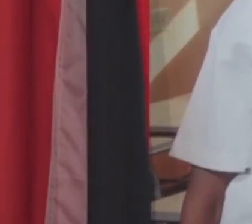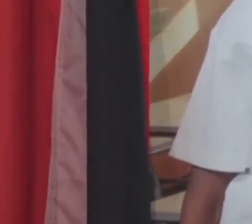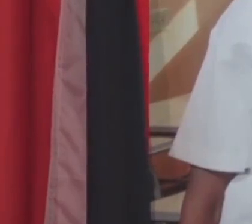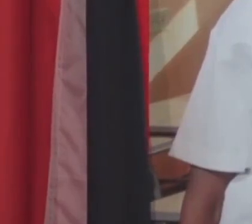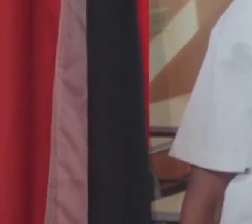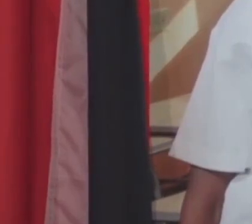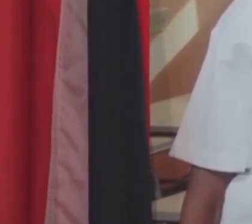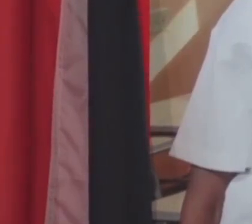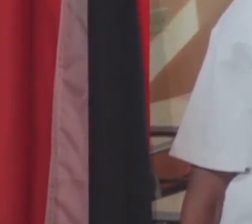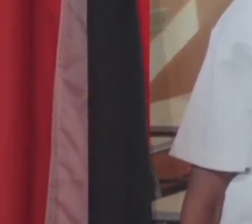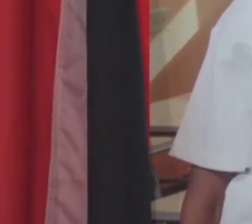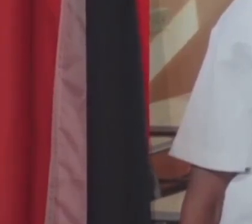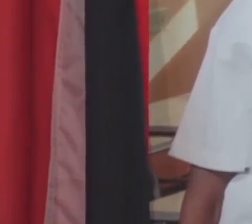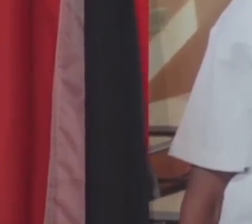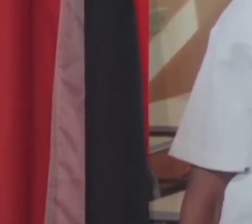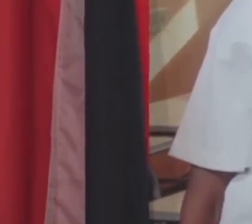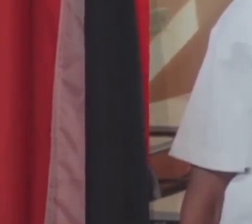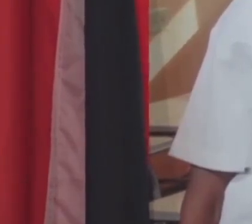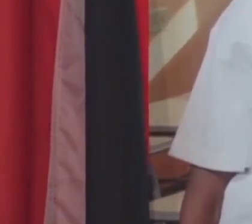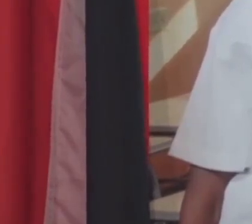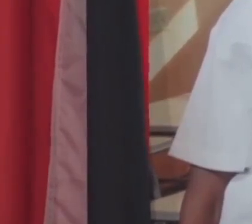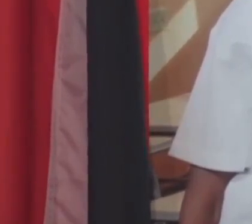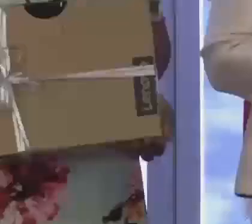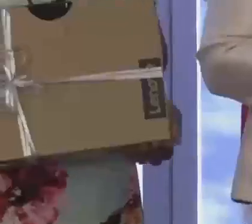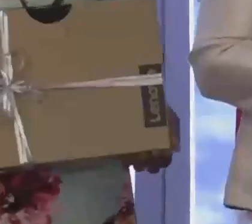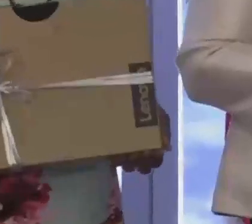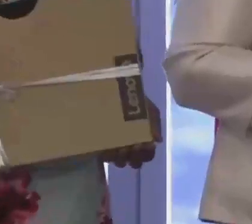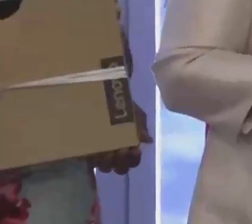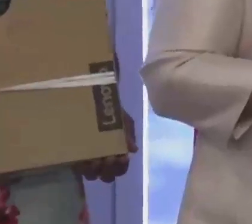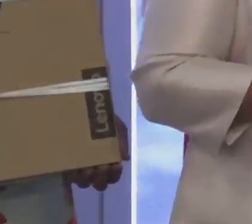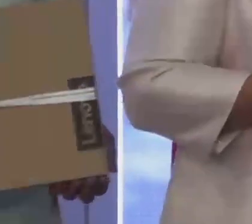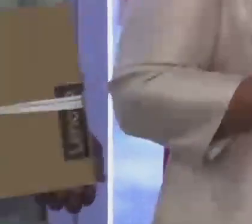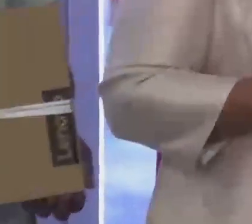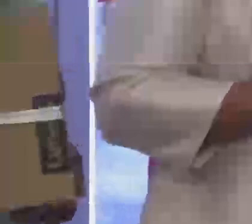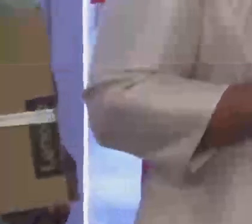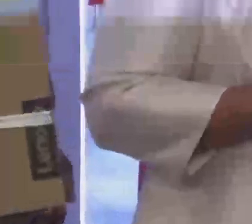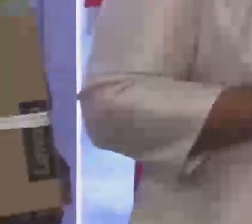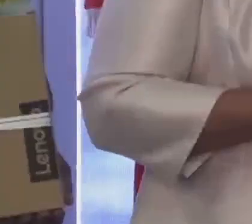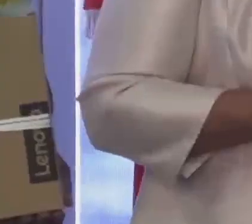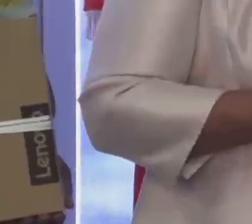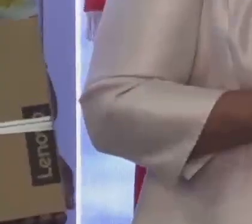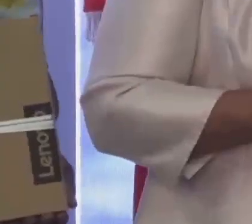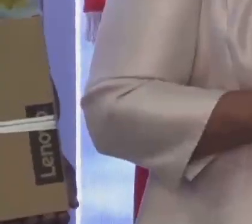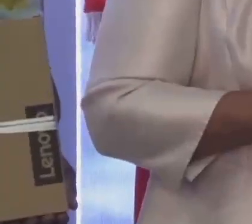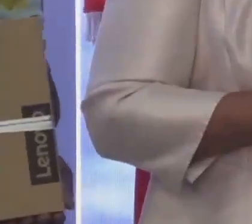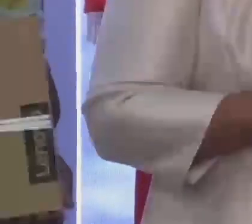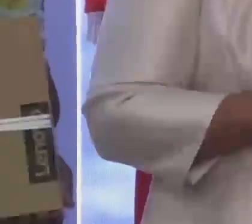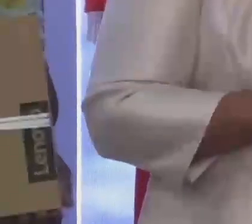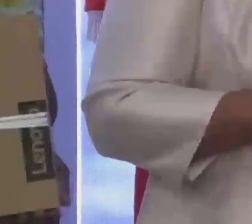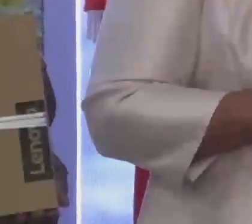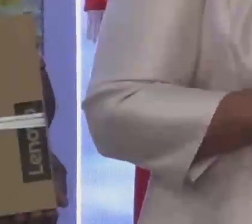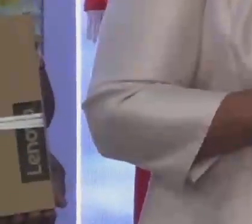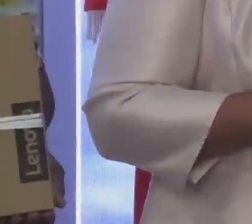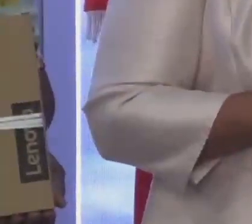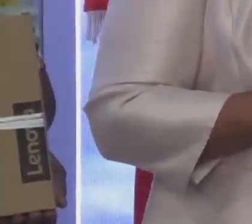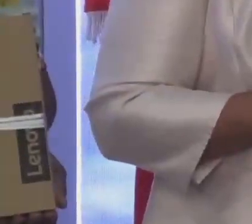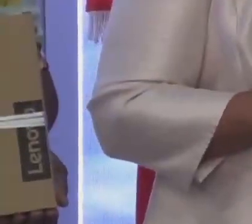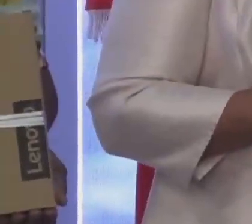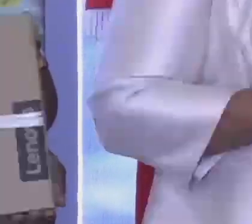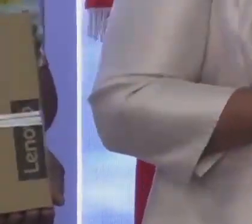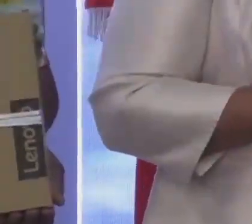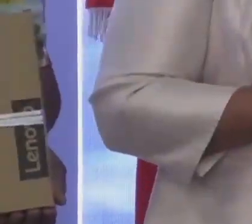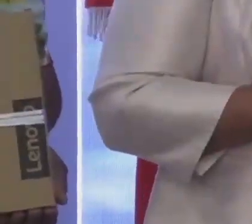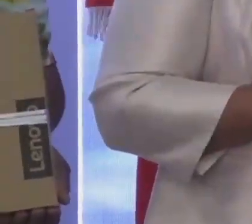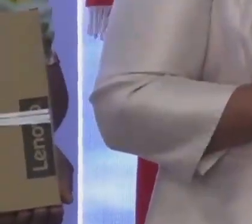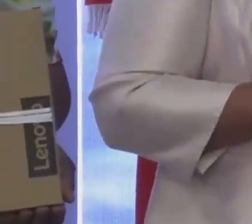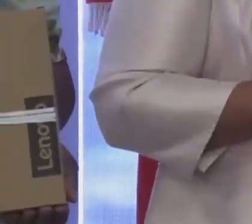The future is now, and I'm pleased to be part of this program. Senator the Honorable Alison West, Minister of Public Administration